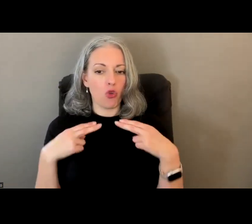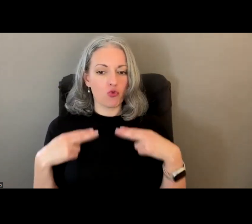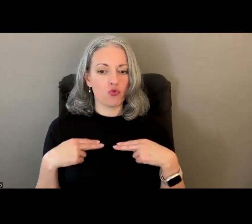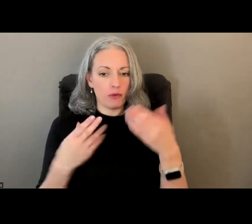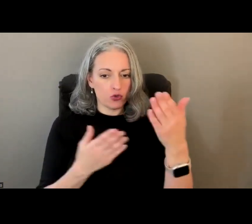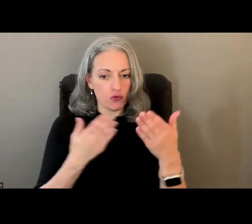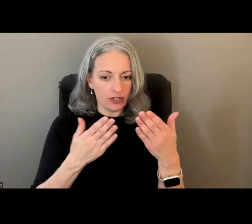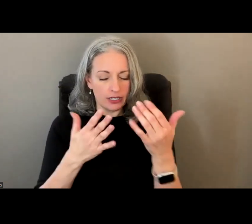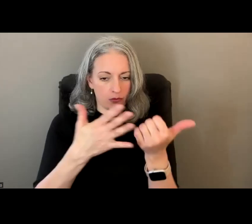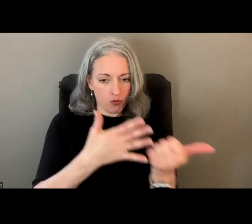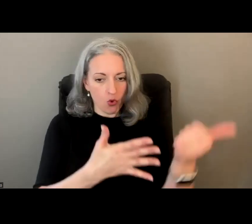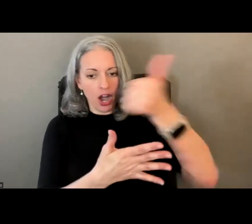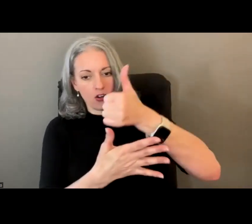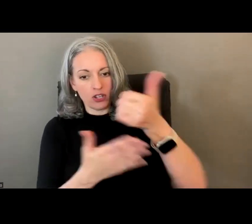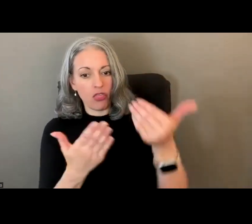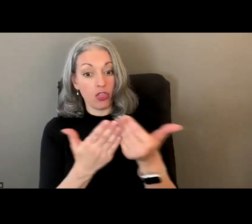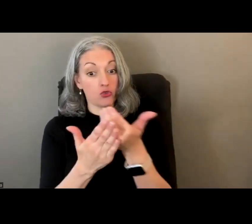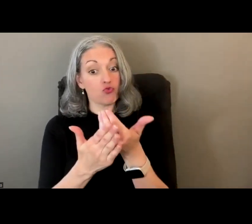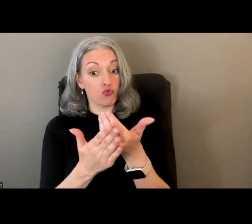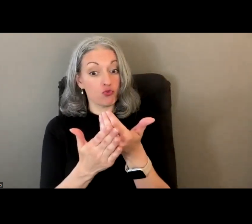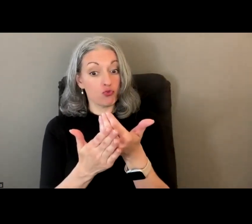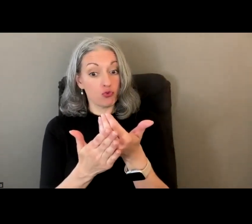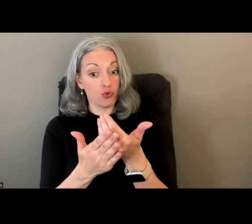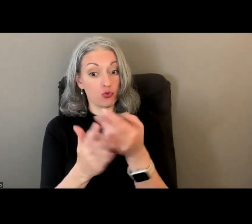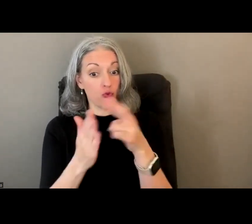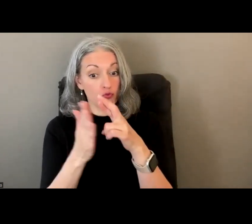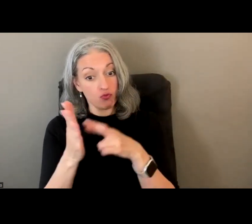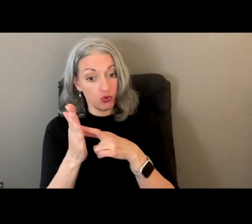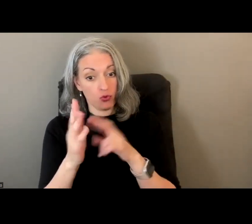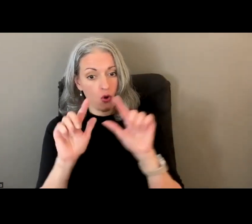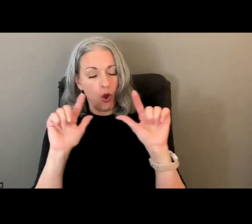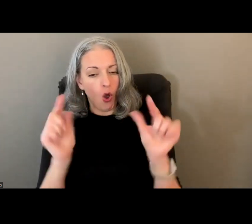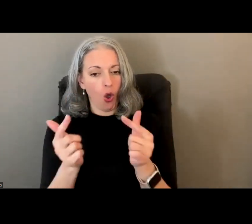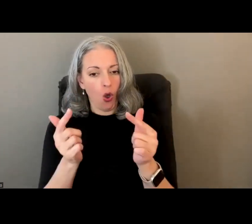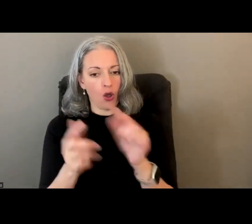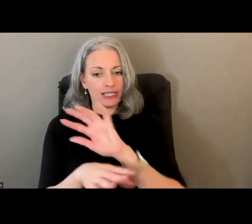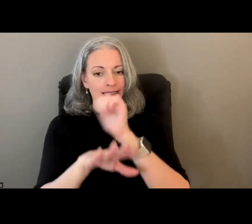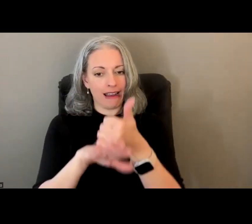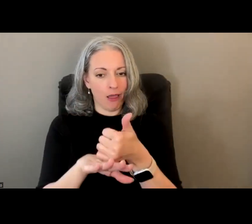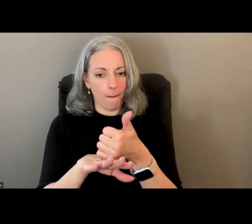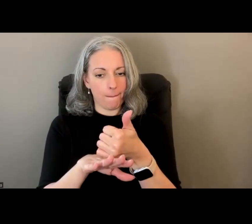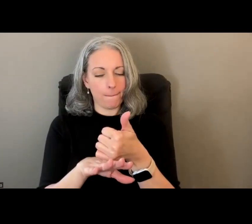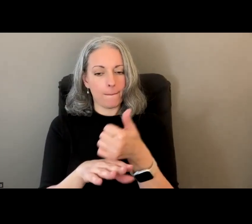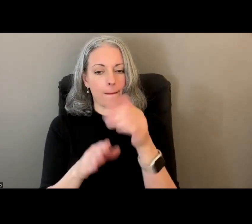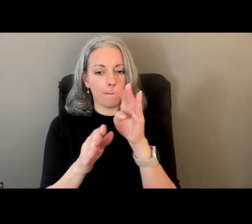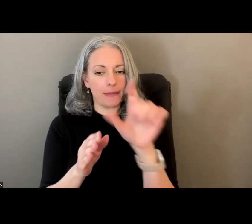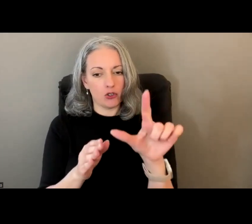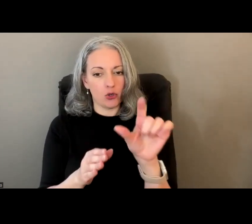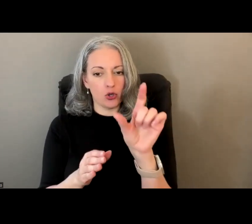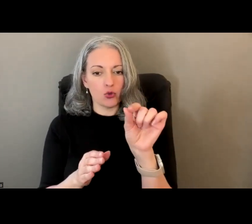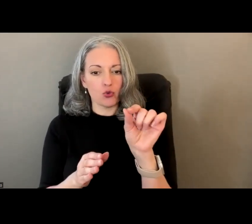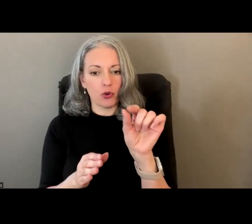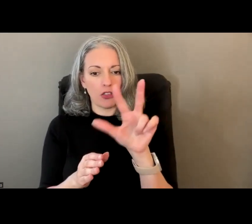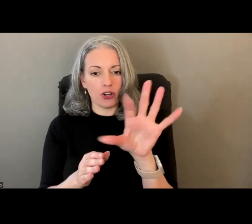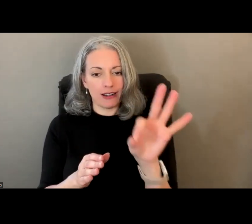priorities, and this new federal rule, they all led to the introduction of Senate Bill 1249, authored by Senator